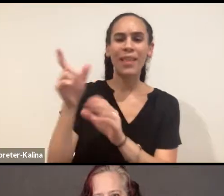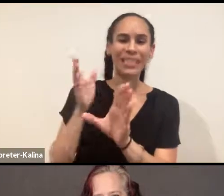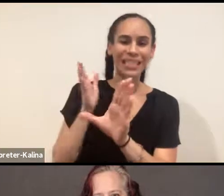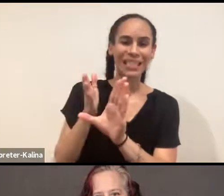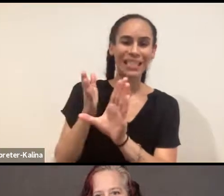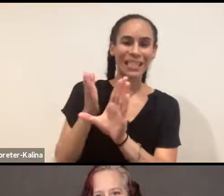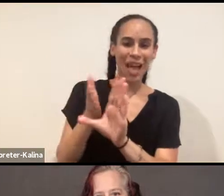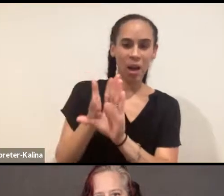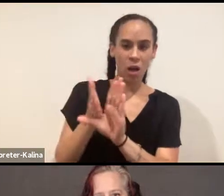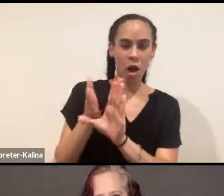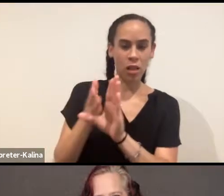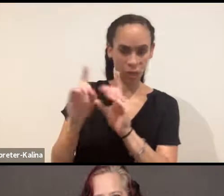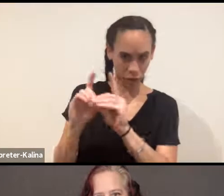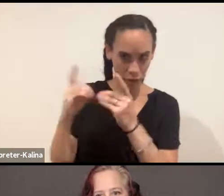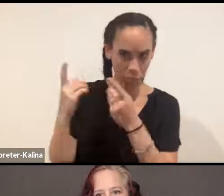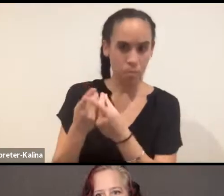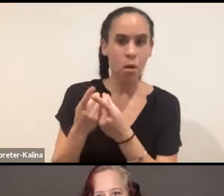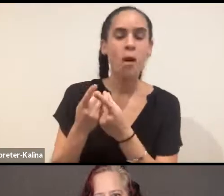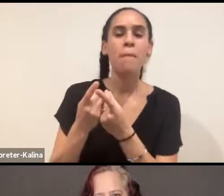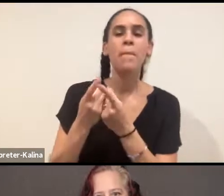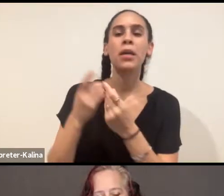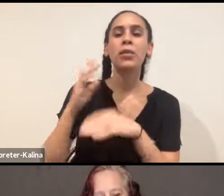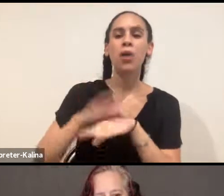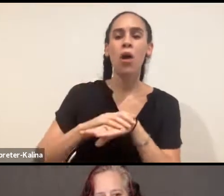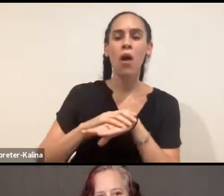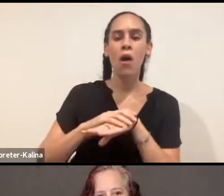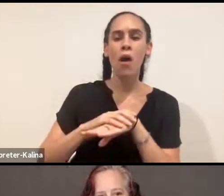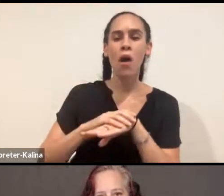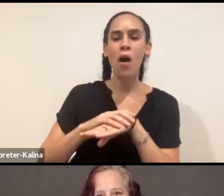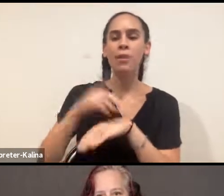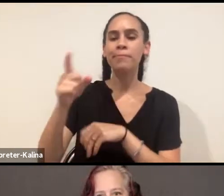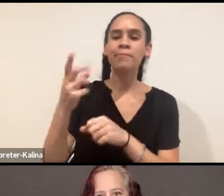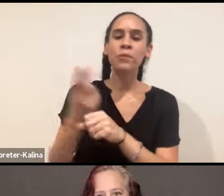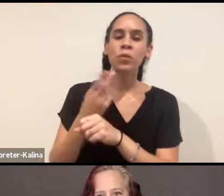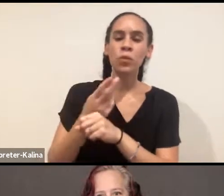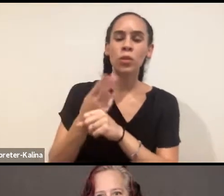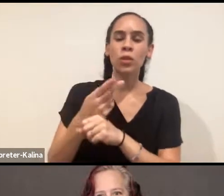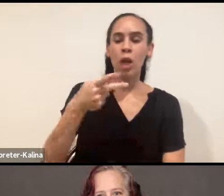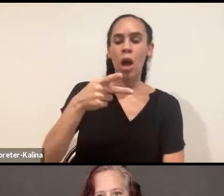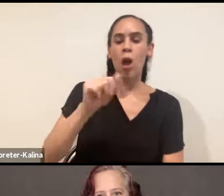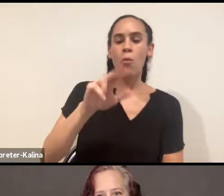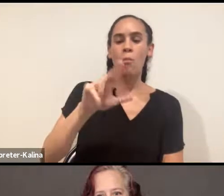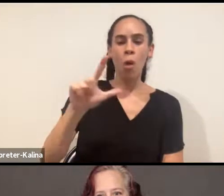in the psychology department on that was using Paul Ekman's